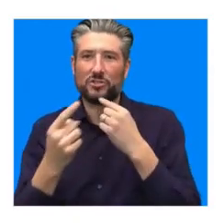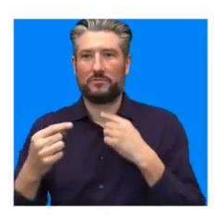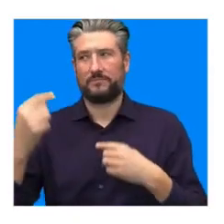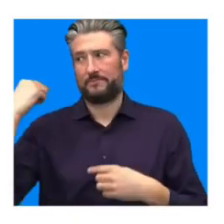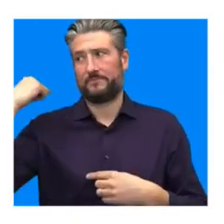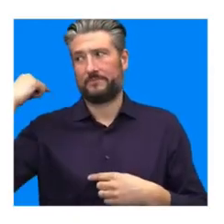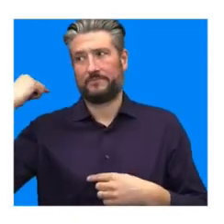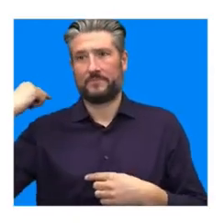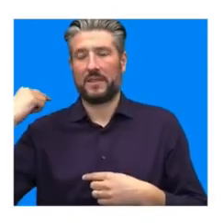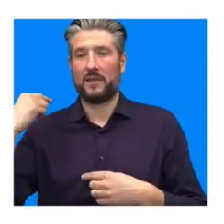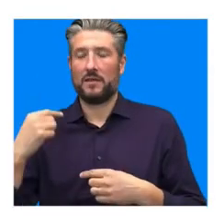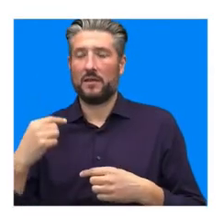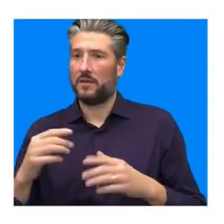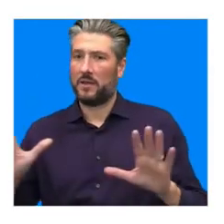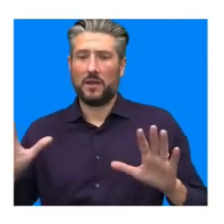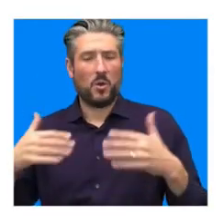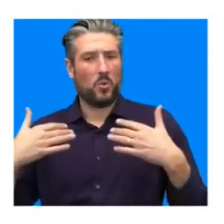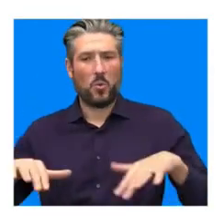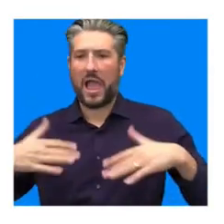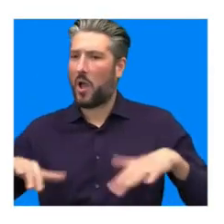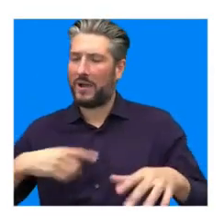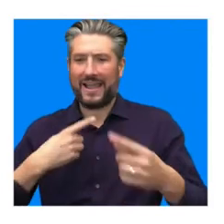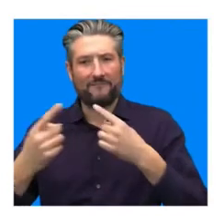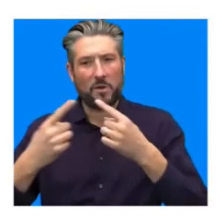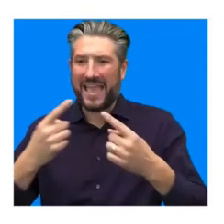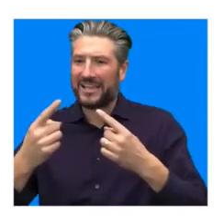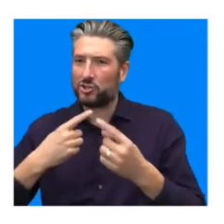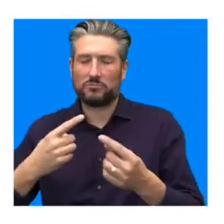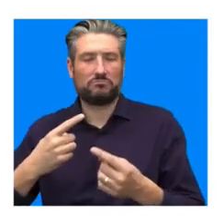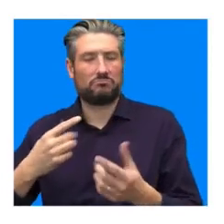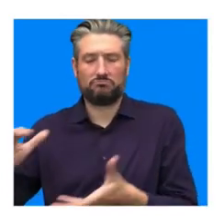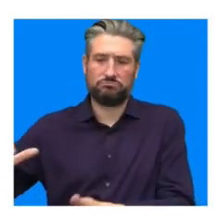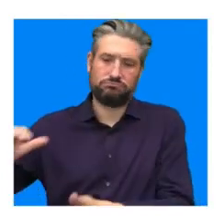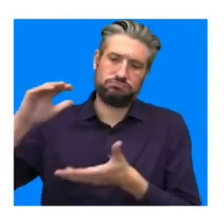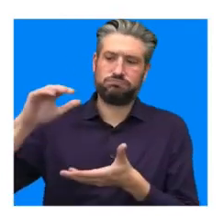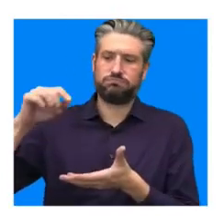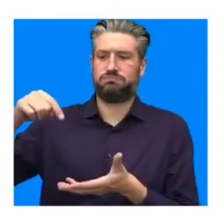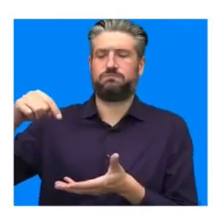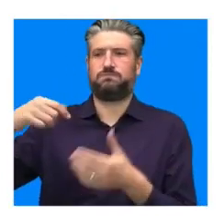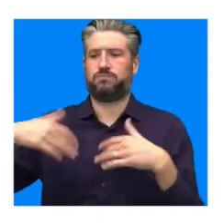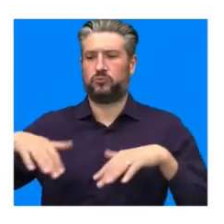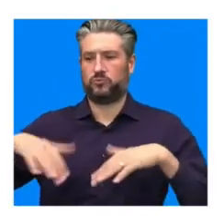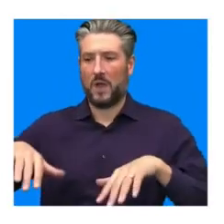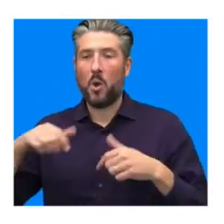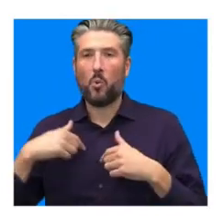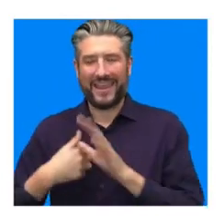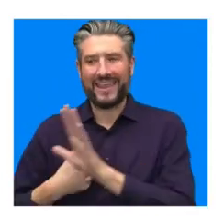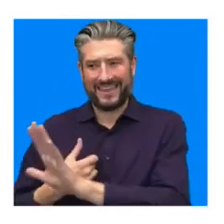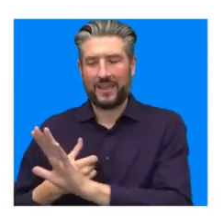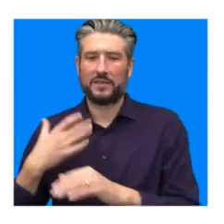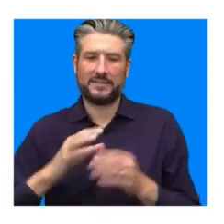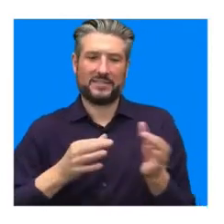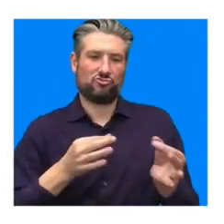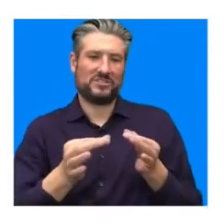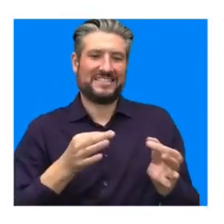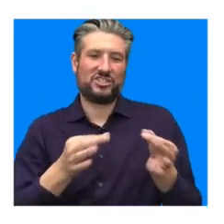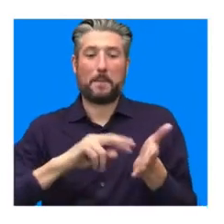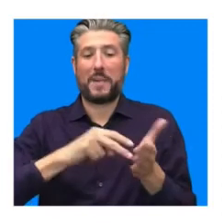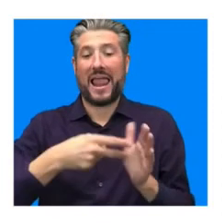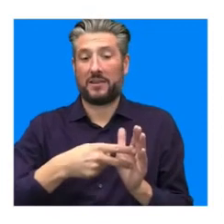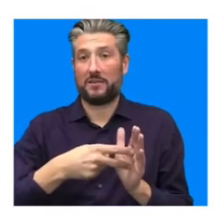put a pause on rolling out our regular meetings and said, we need a strategic plan, which will be announced